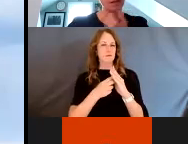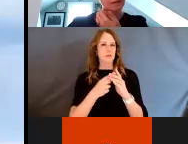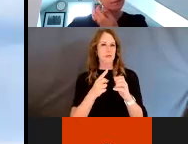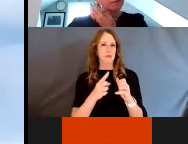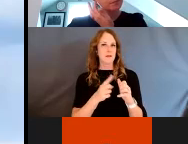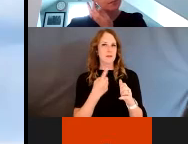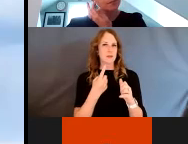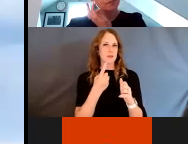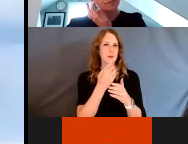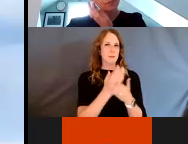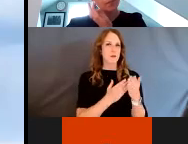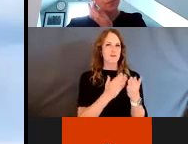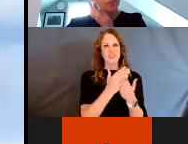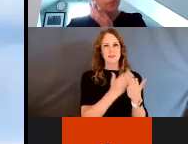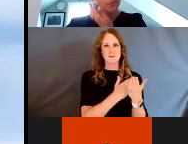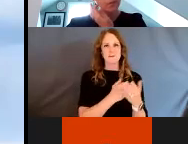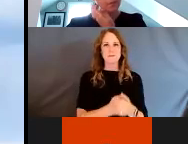mini lesson.